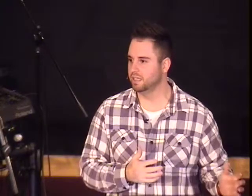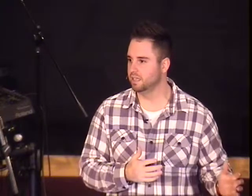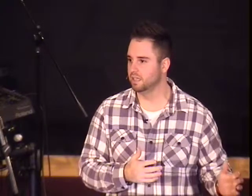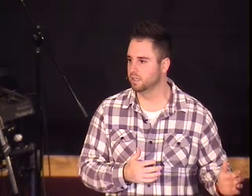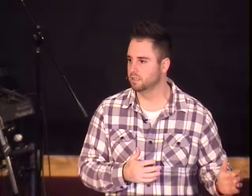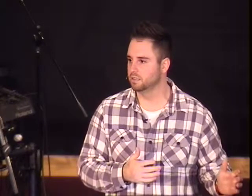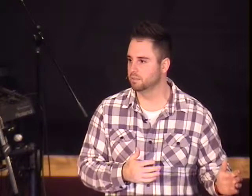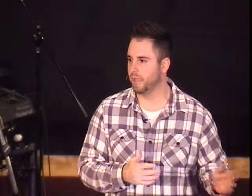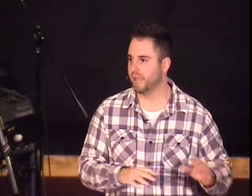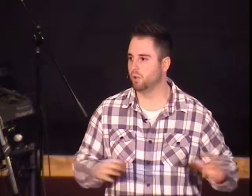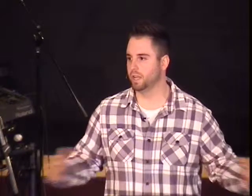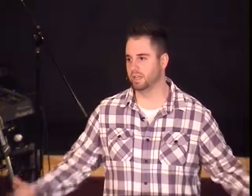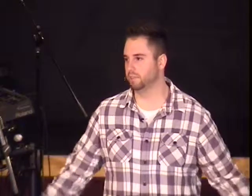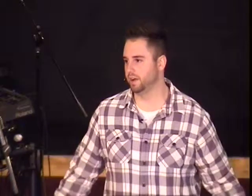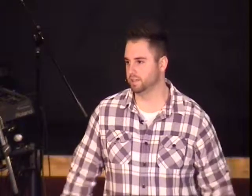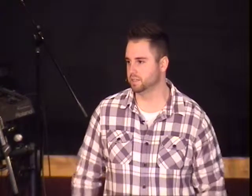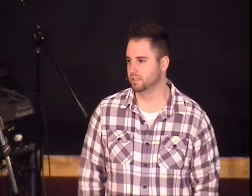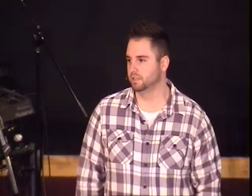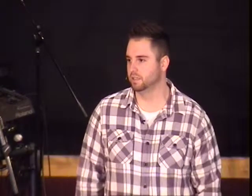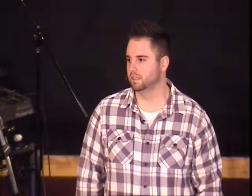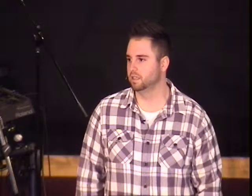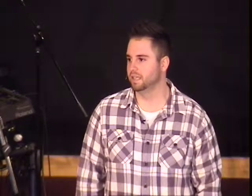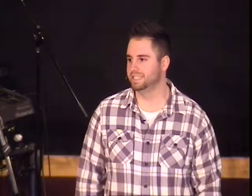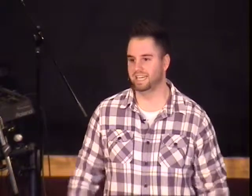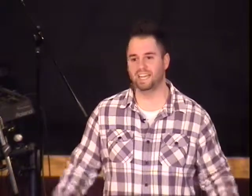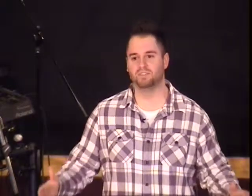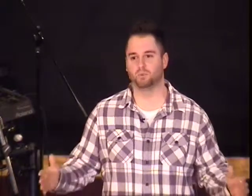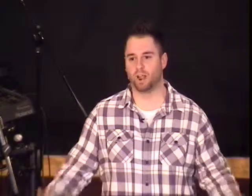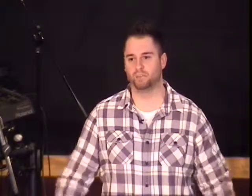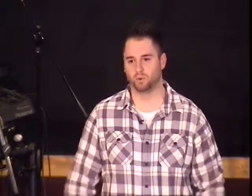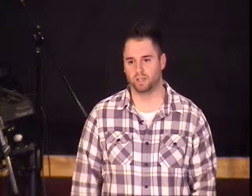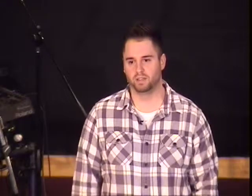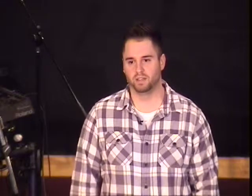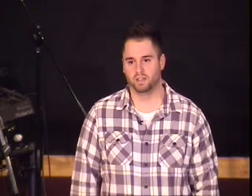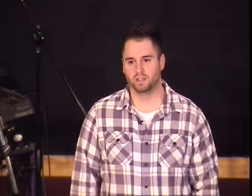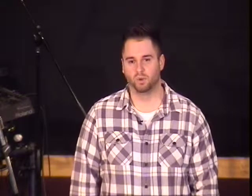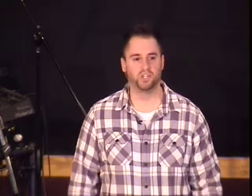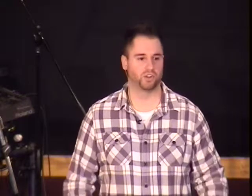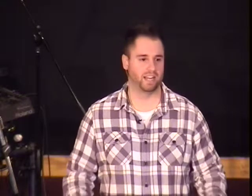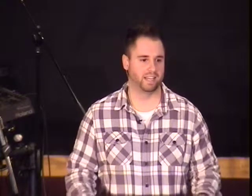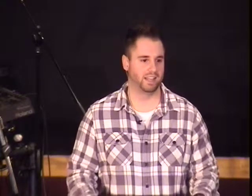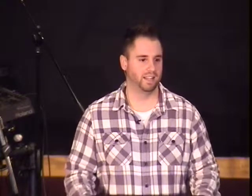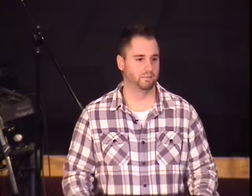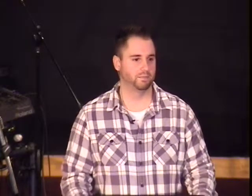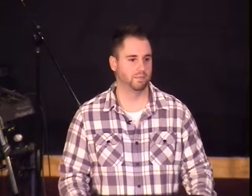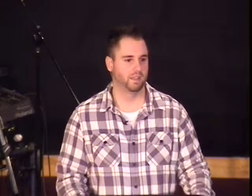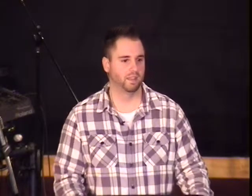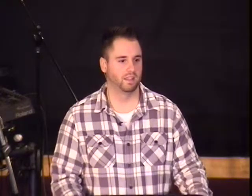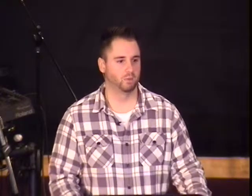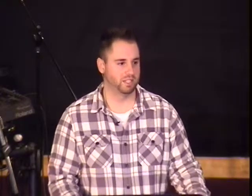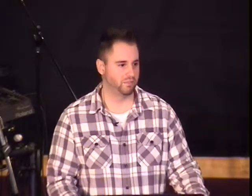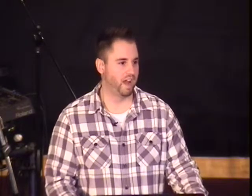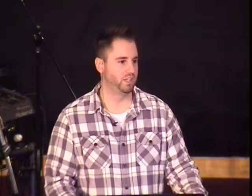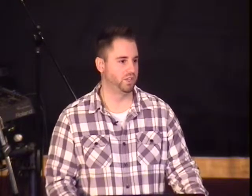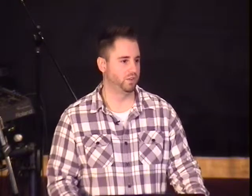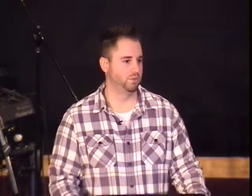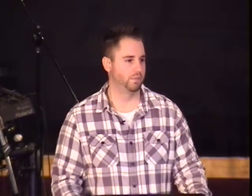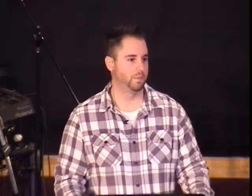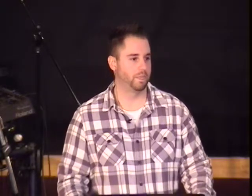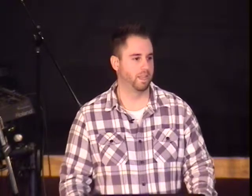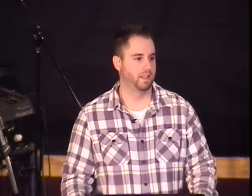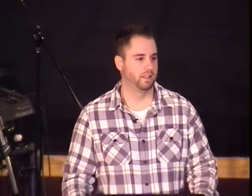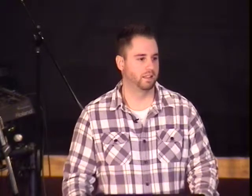that he did paled in comparison. It didn't even rival it. What is your identity? What defines